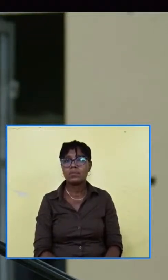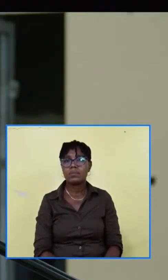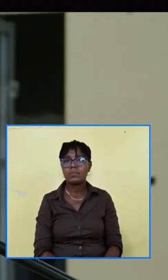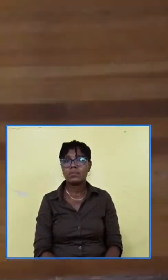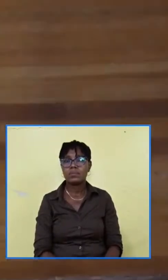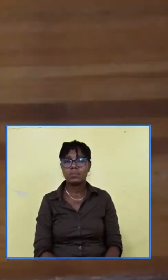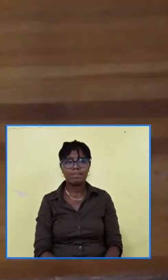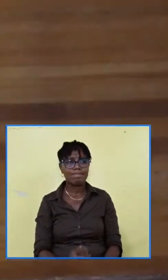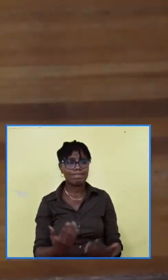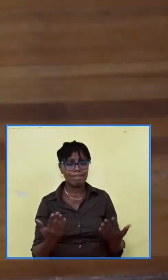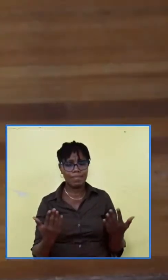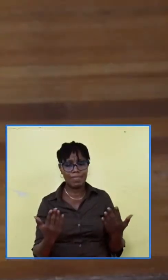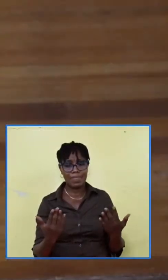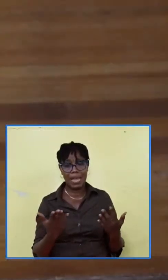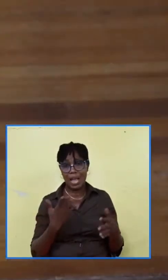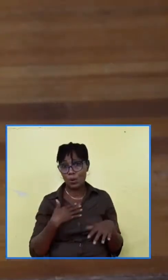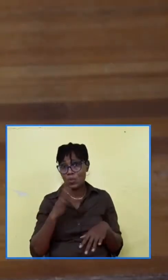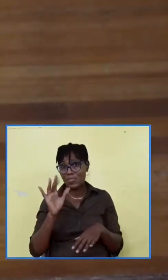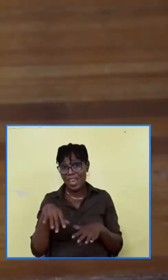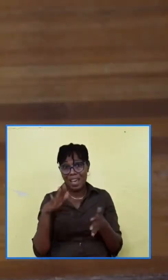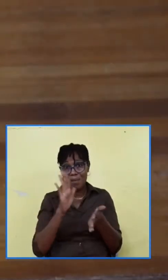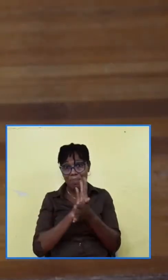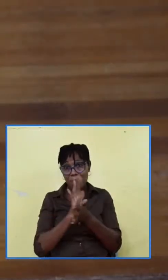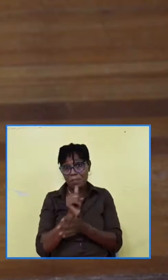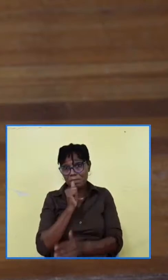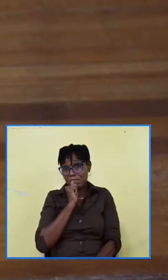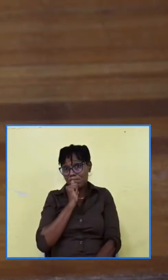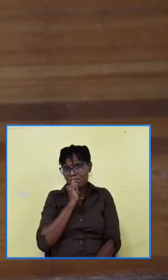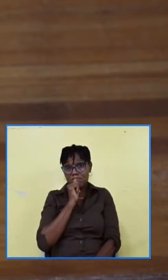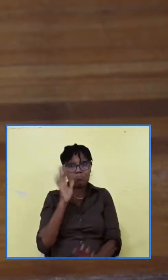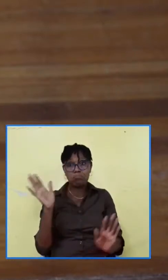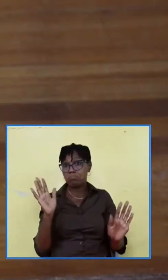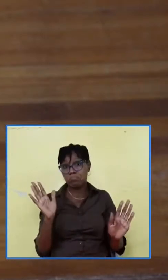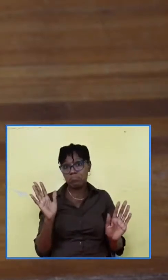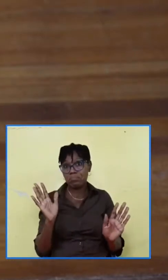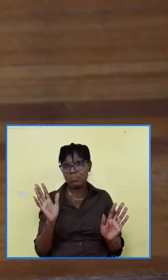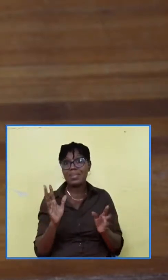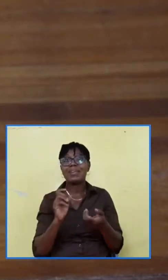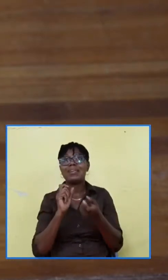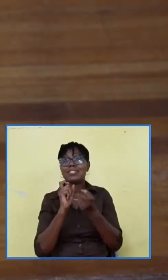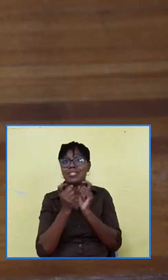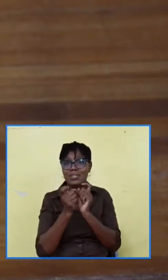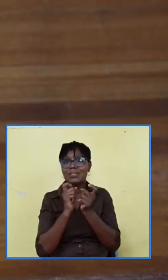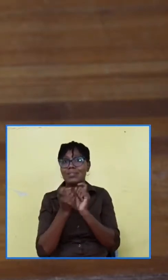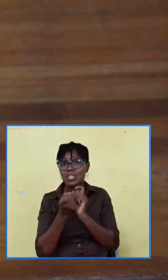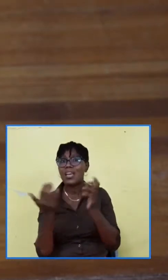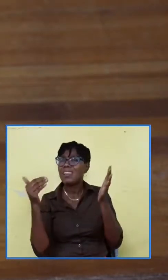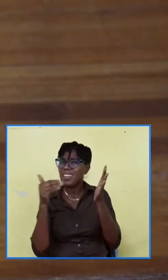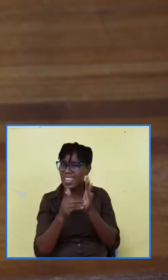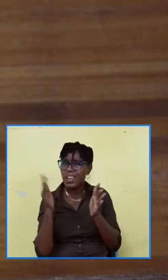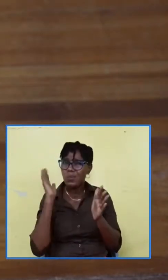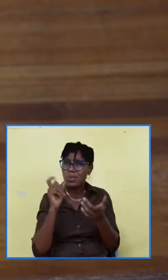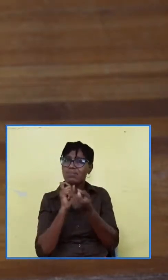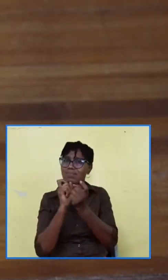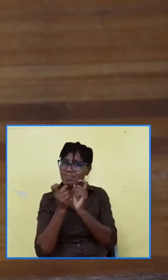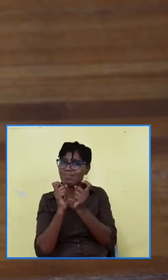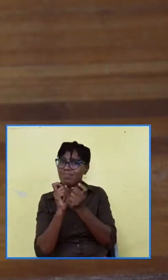I'll just say I'm not sure that is a secret document or anything, but it has been revised, and we're going to revise it again. Yeah.